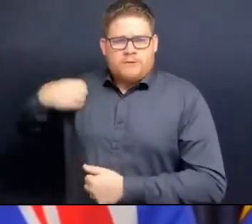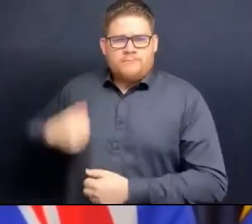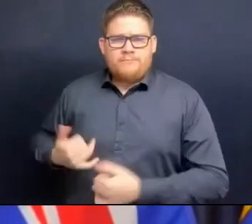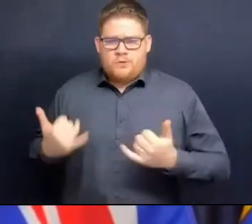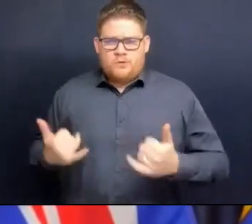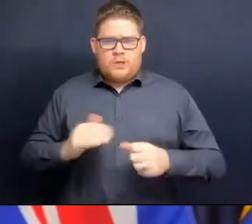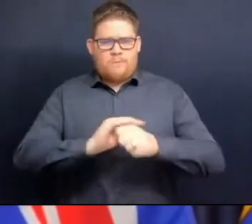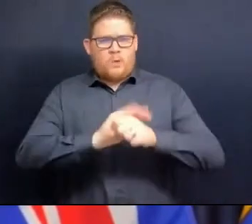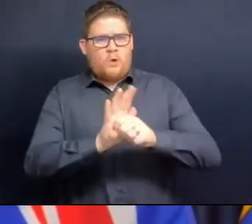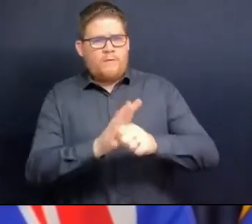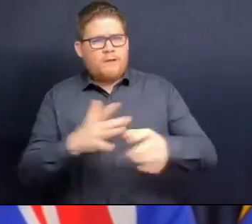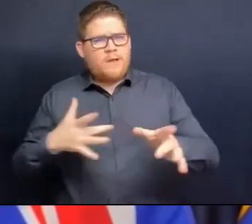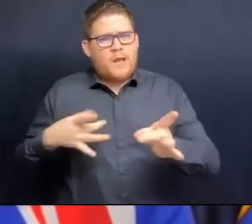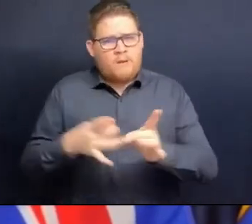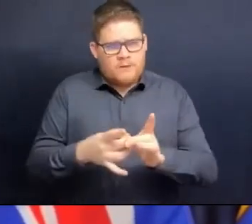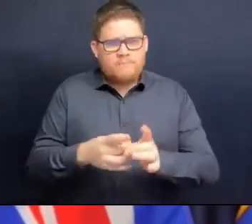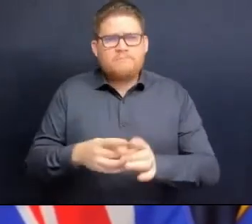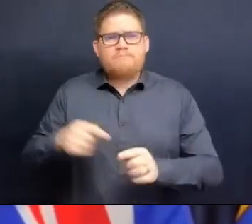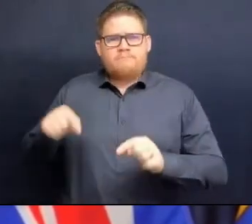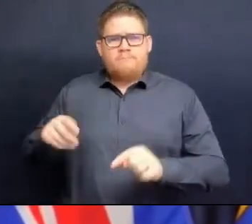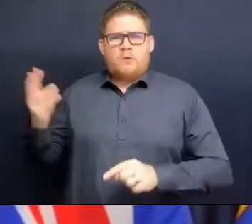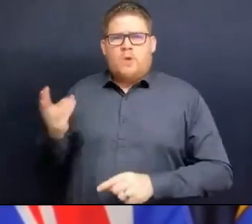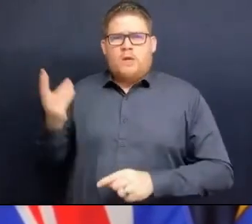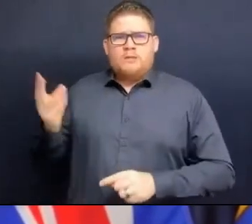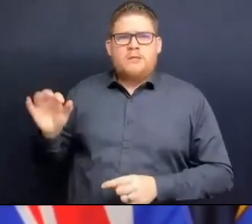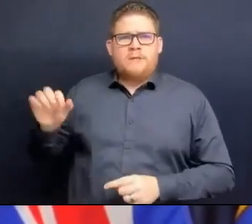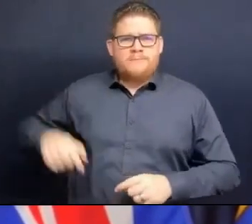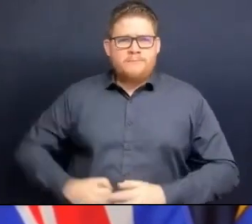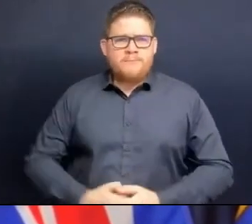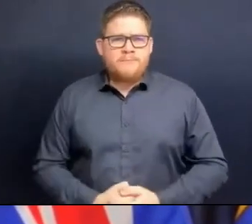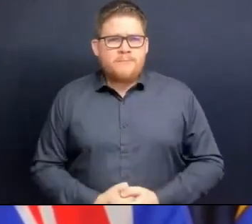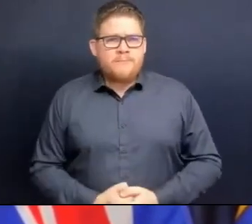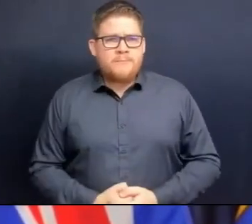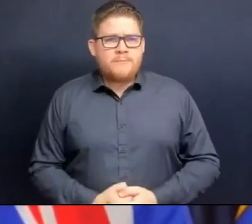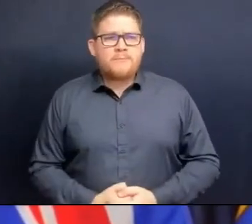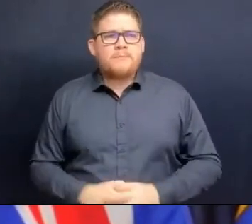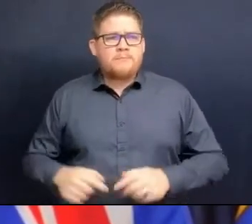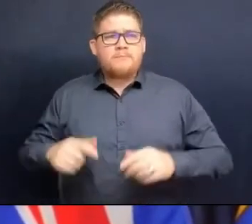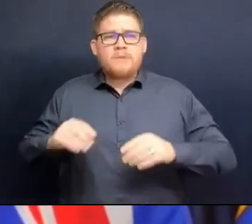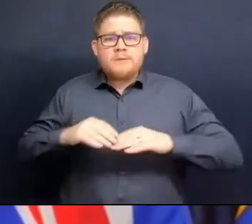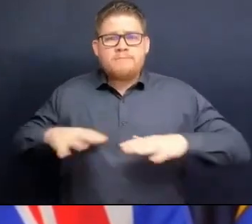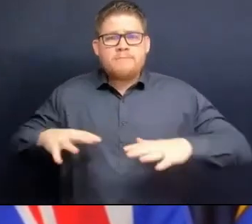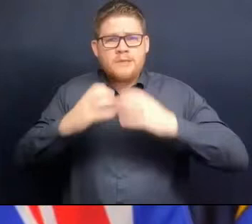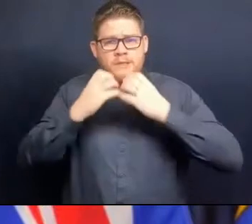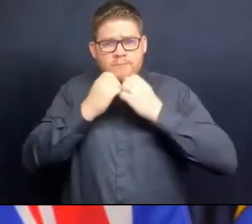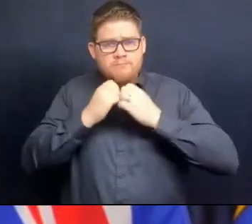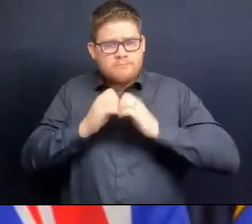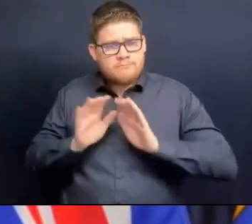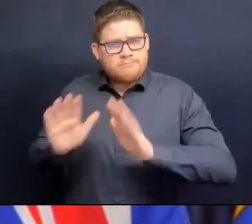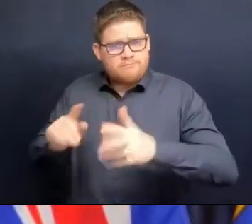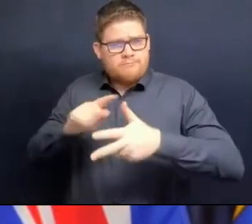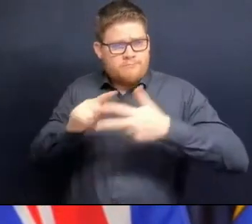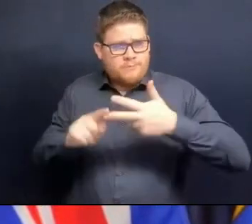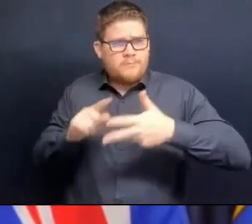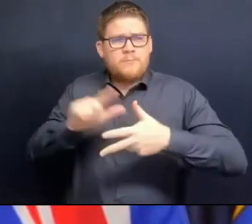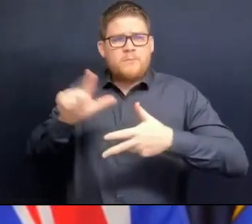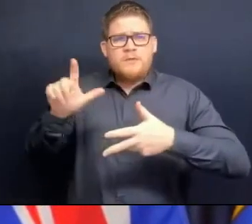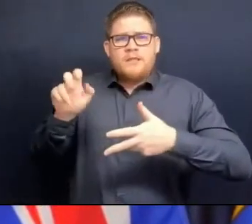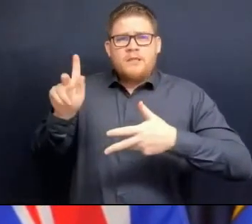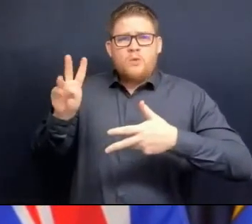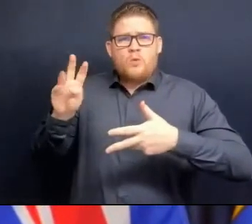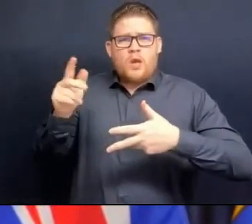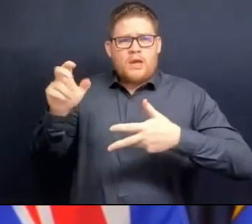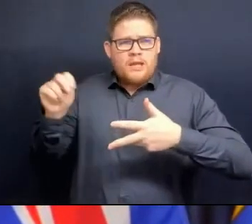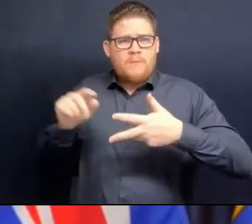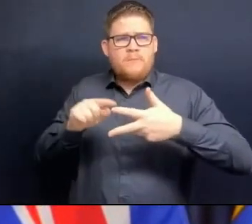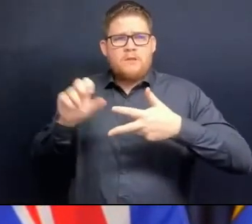briefing for BC for Wednesday, February the 9th. We're honored to be here on the territory of the Lekwungen-speaking people of the Songhees